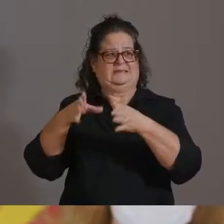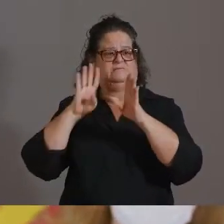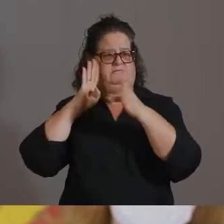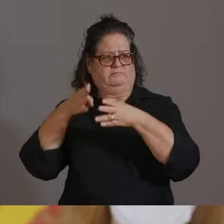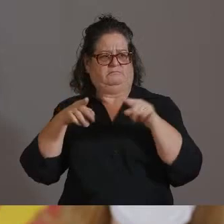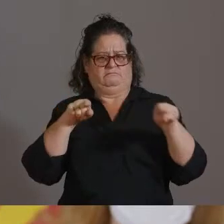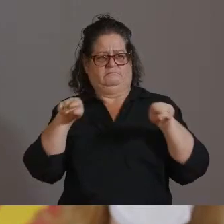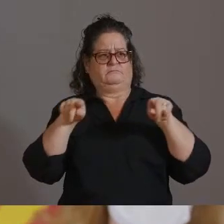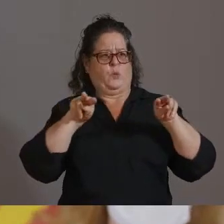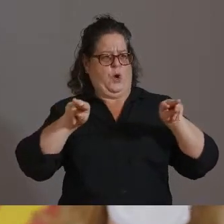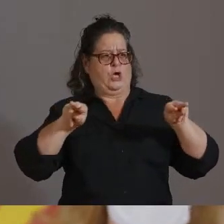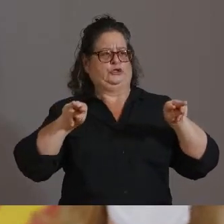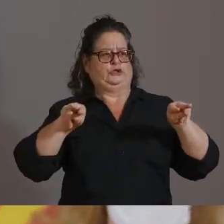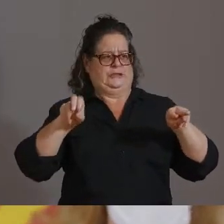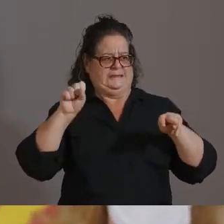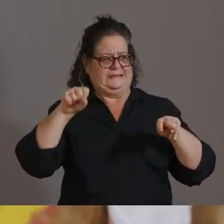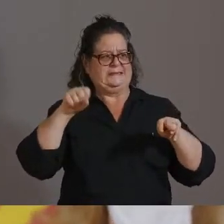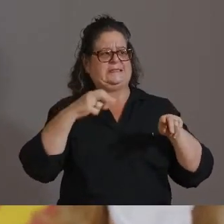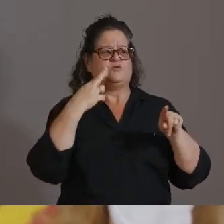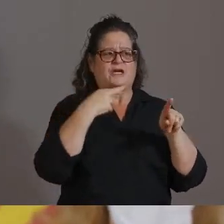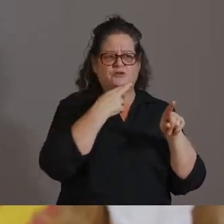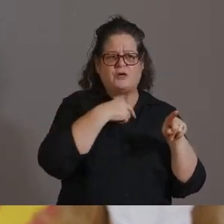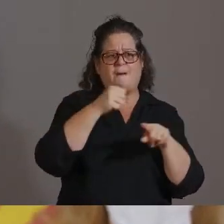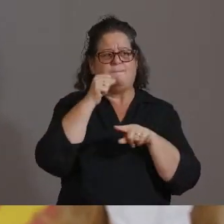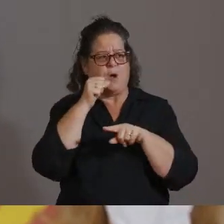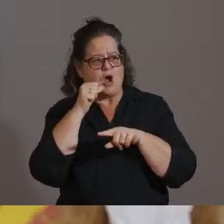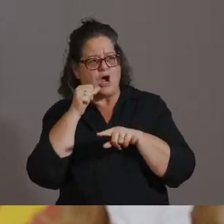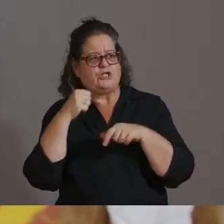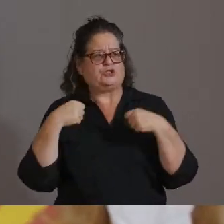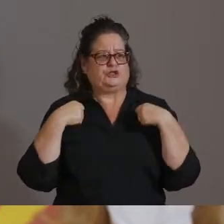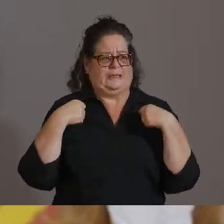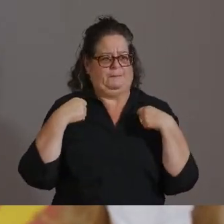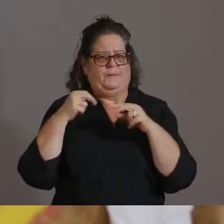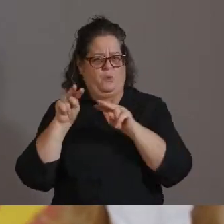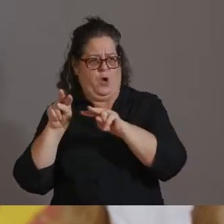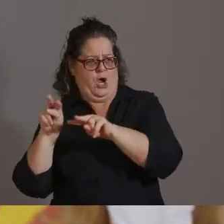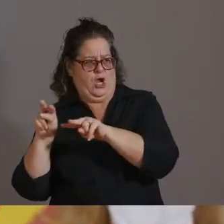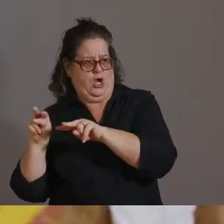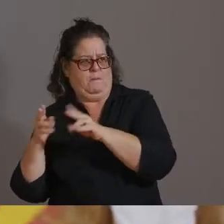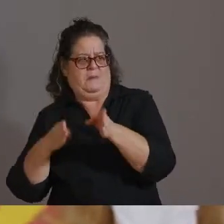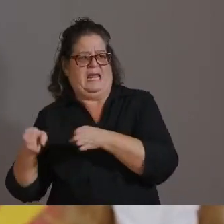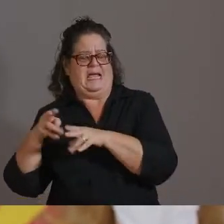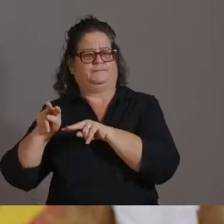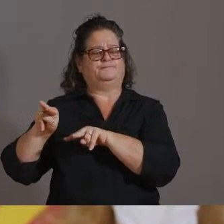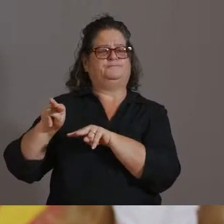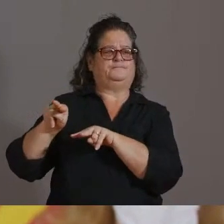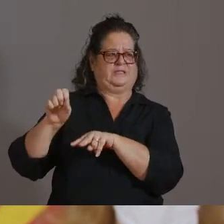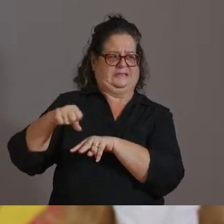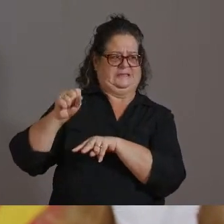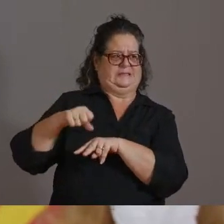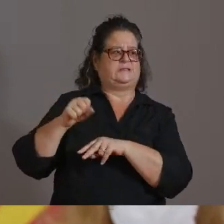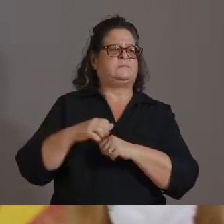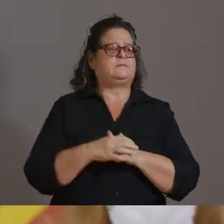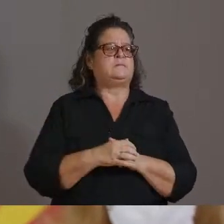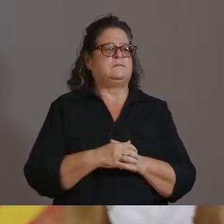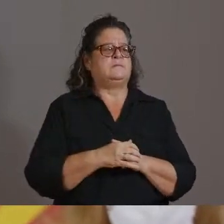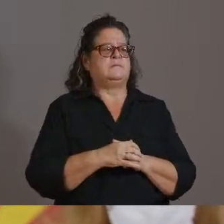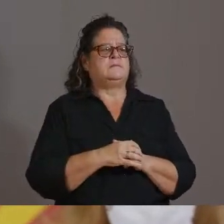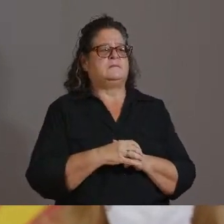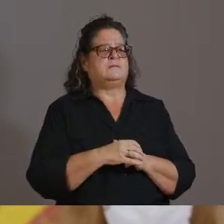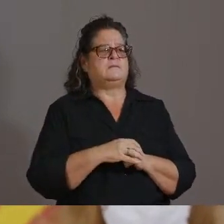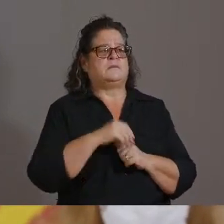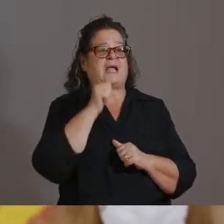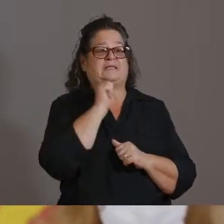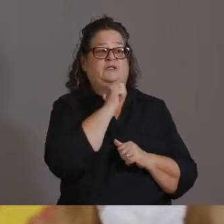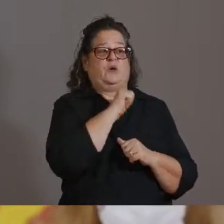our bars, our nightclubs, and our gyms. You can go on the arizonahealth.gov site and see